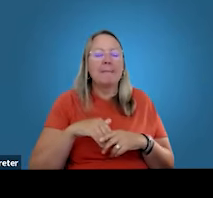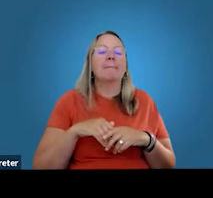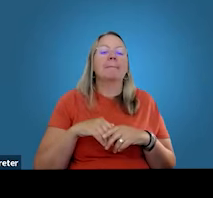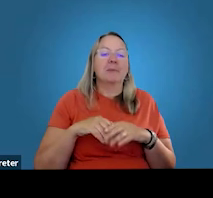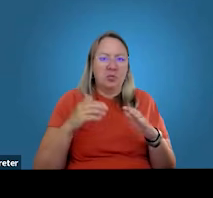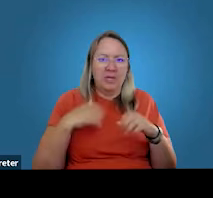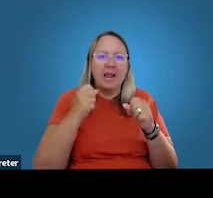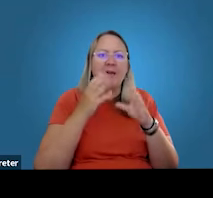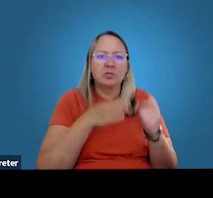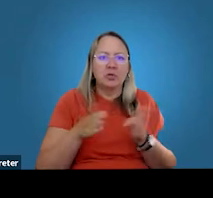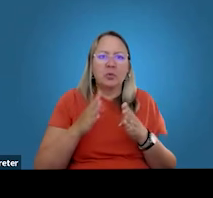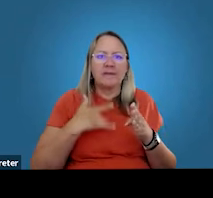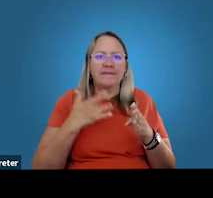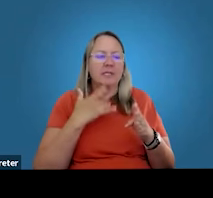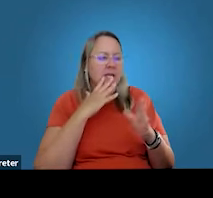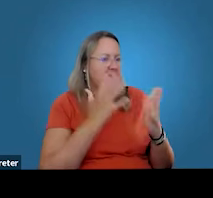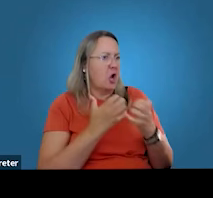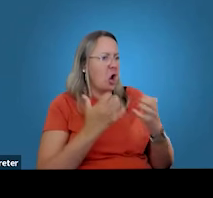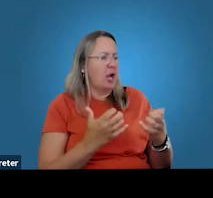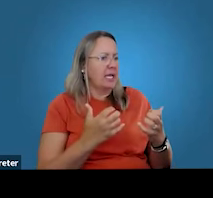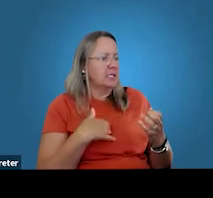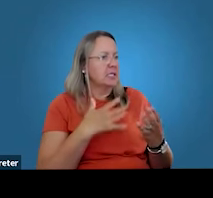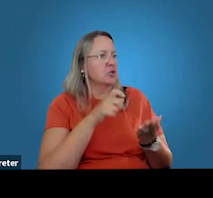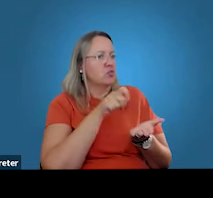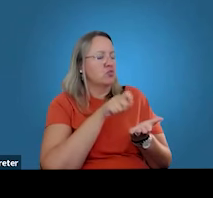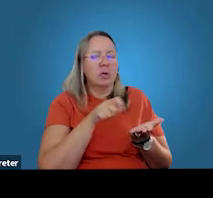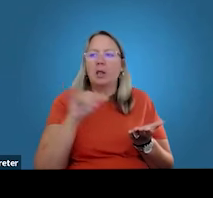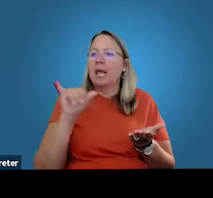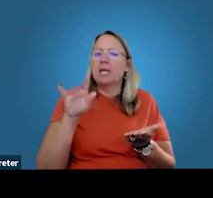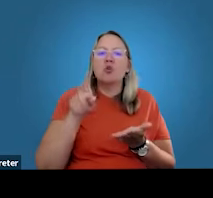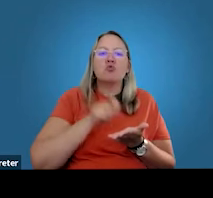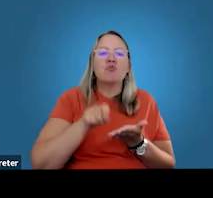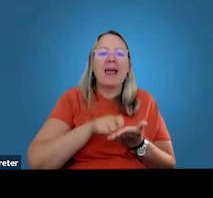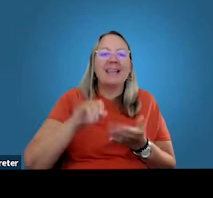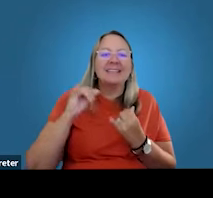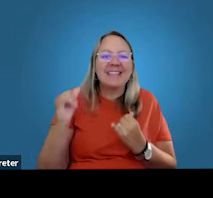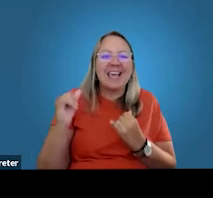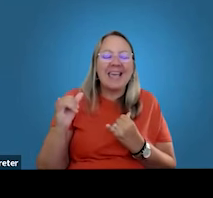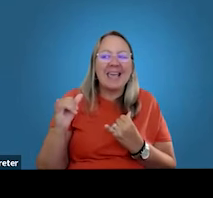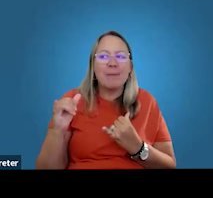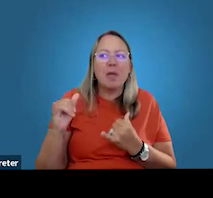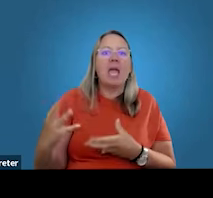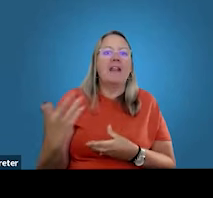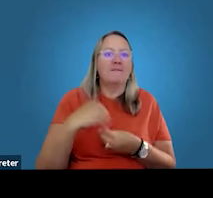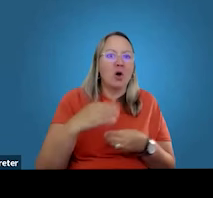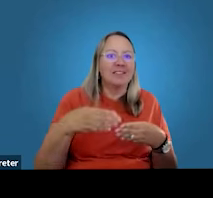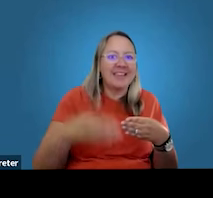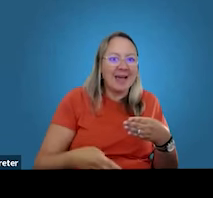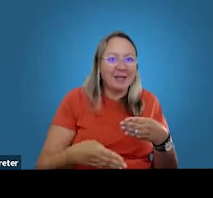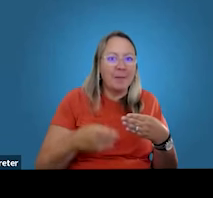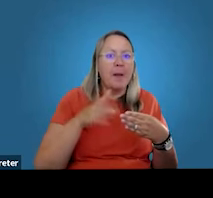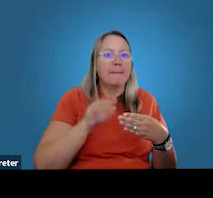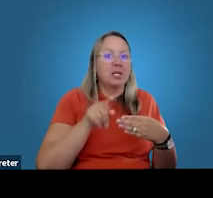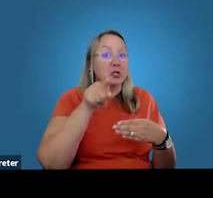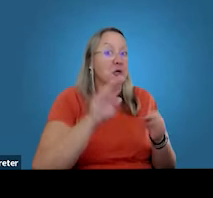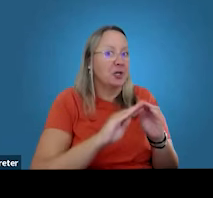have a strategy where it feels like the audience is kind of co-writing with you and they're involved in the outcome, but you should be really clear about the outcome